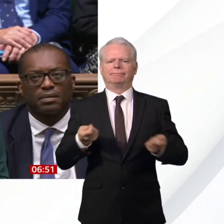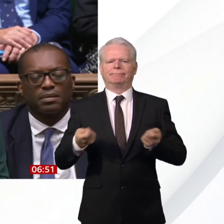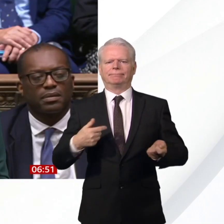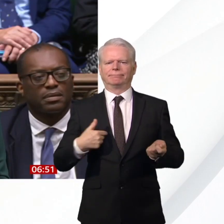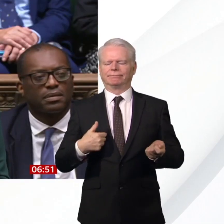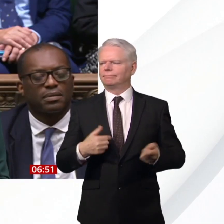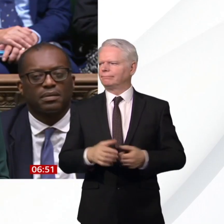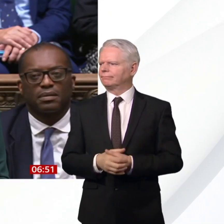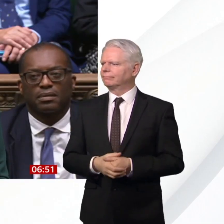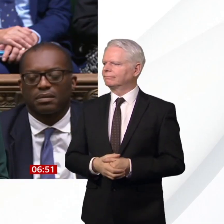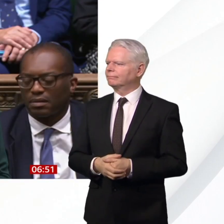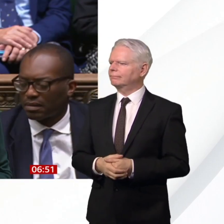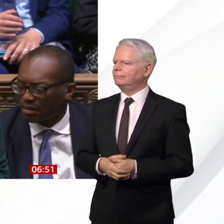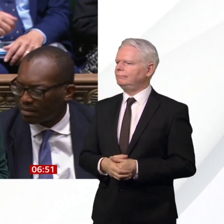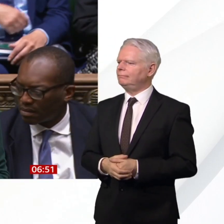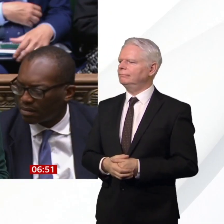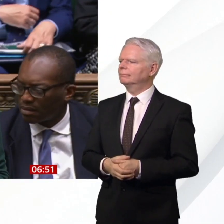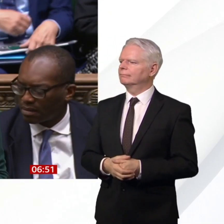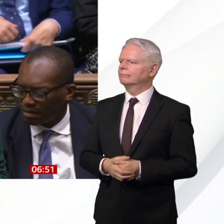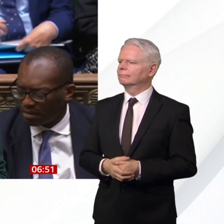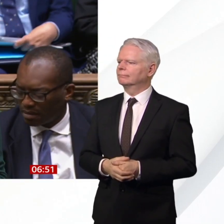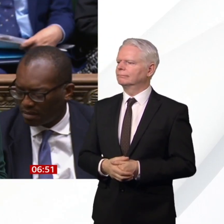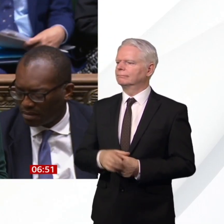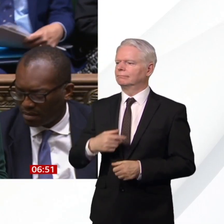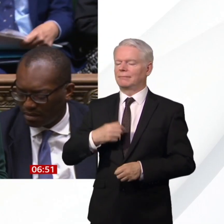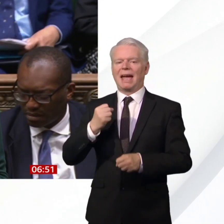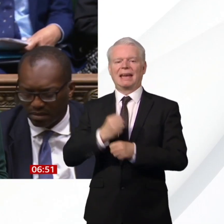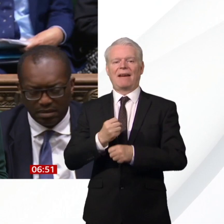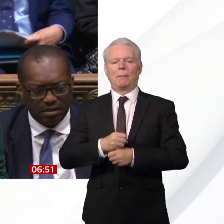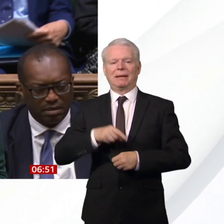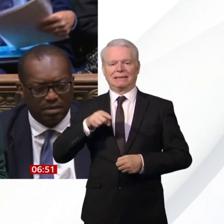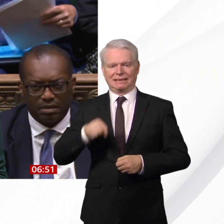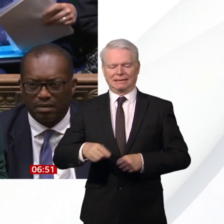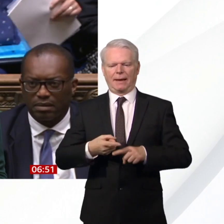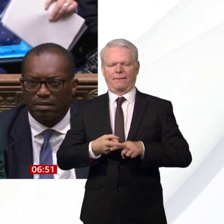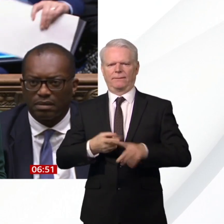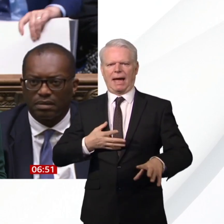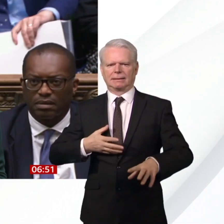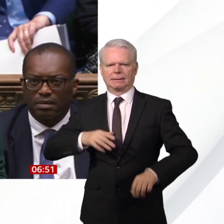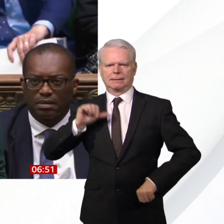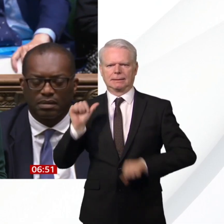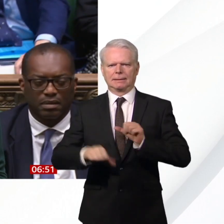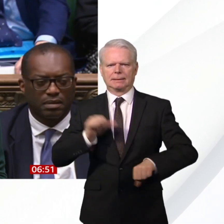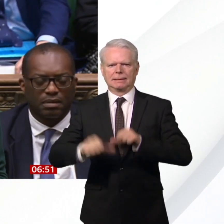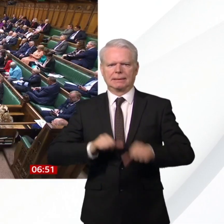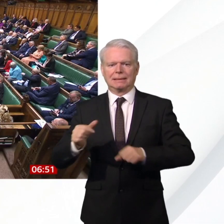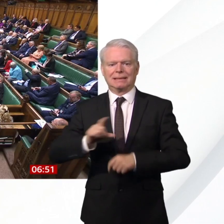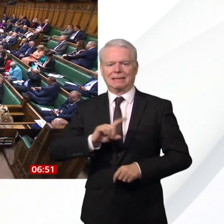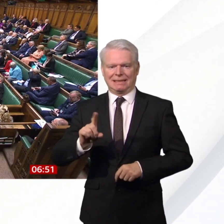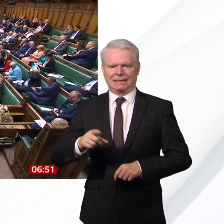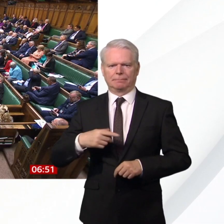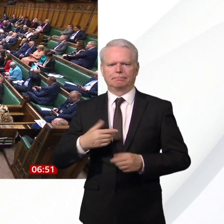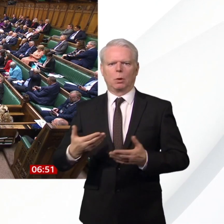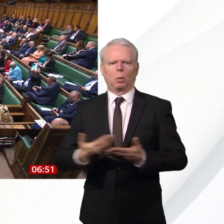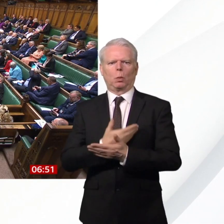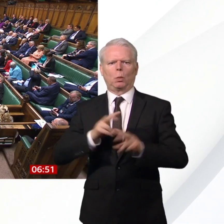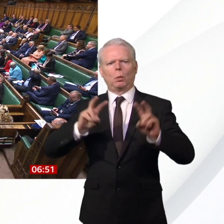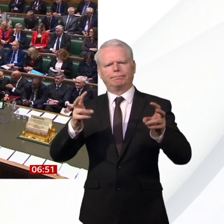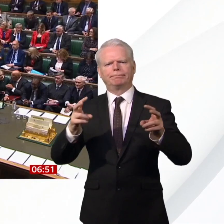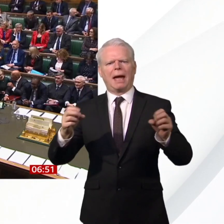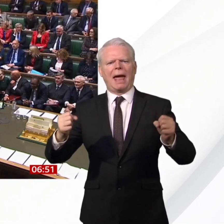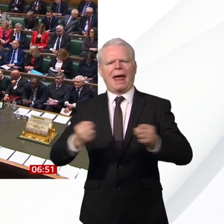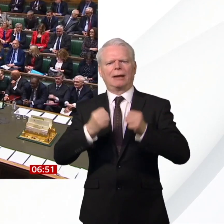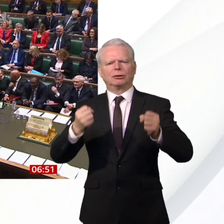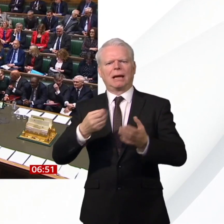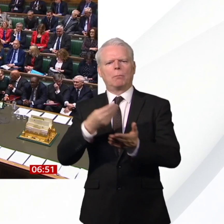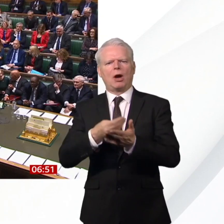This government is moving immediately to introduce a new energy price guarantee. But as Liz Truss was